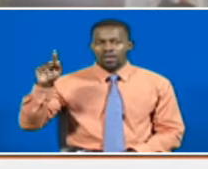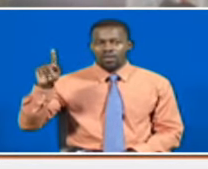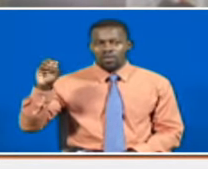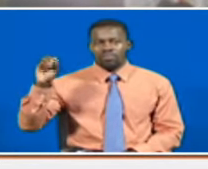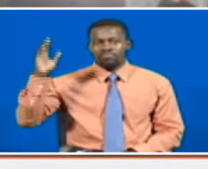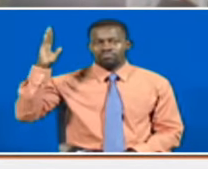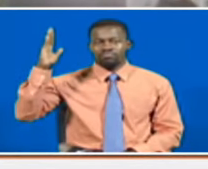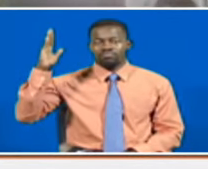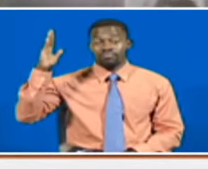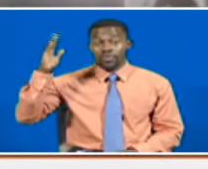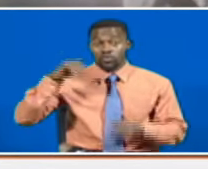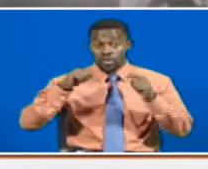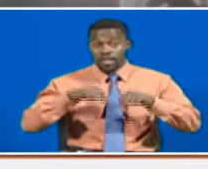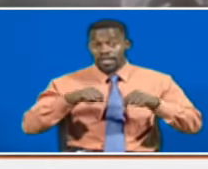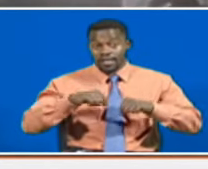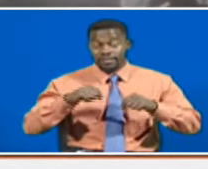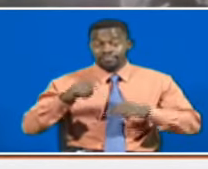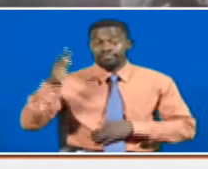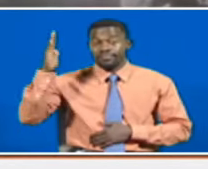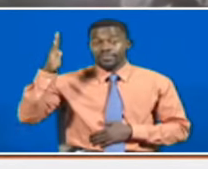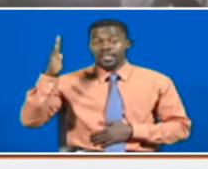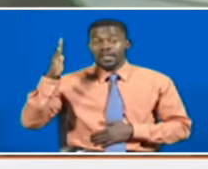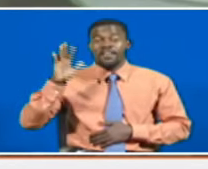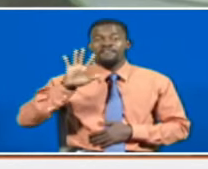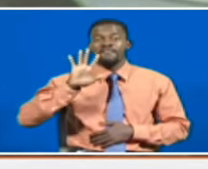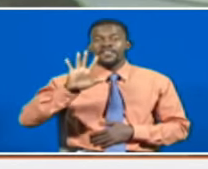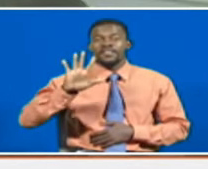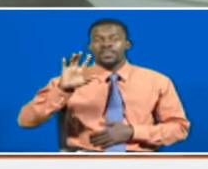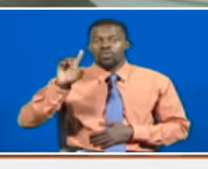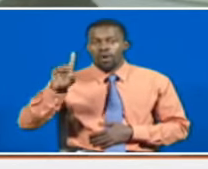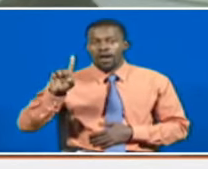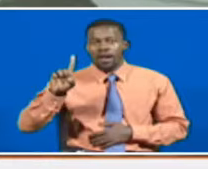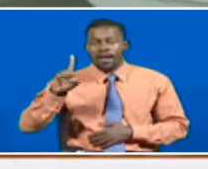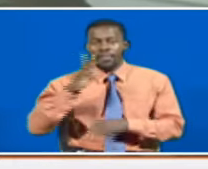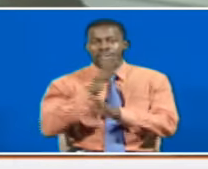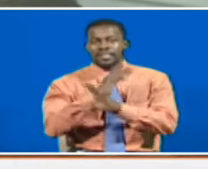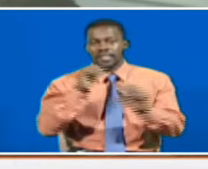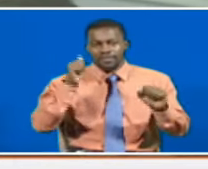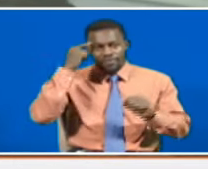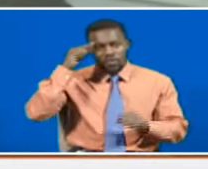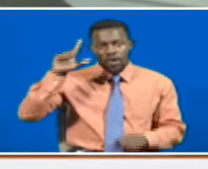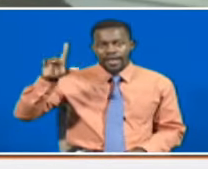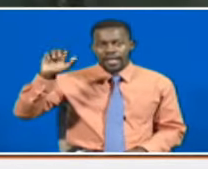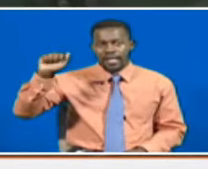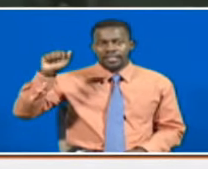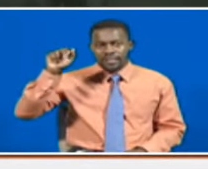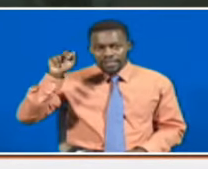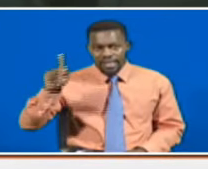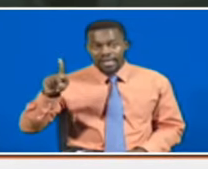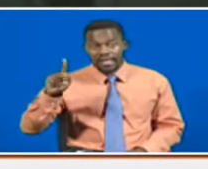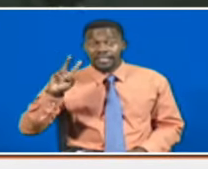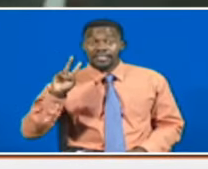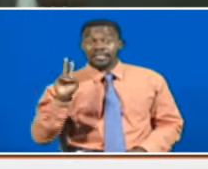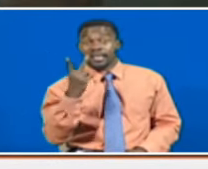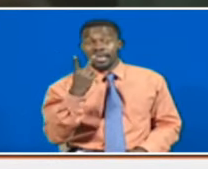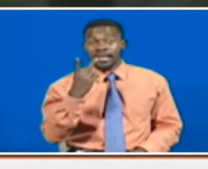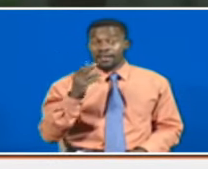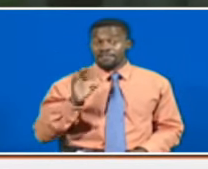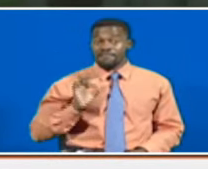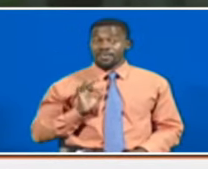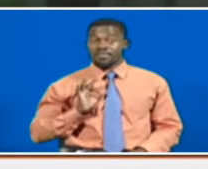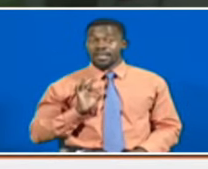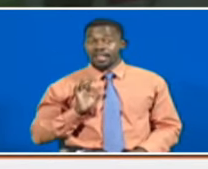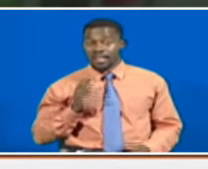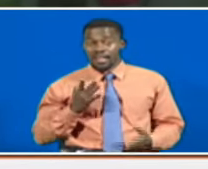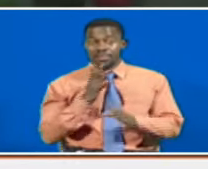Faith Odhiambo has been sworn in as the 51st president of the Law Society of Kenya, LSK, setting record as the second female president in